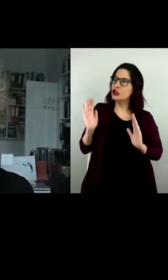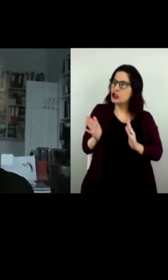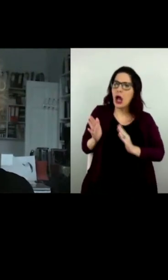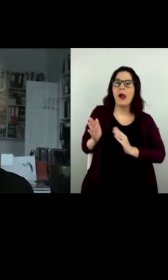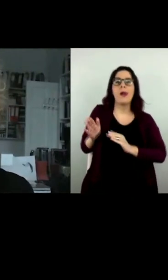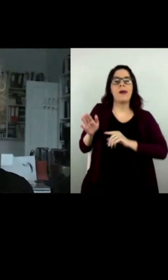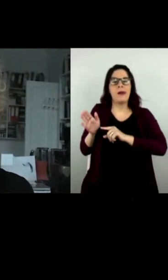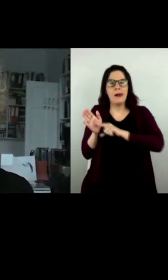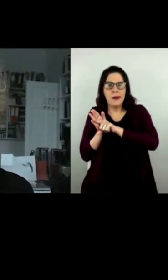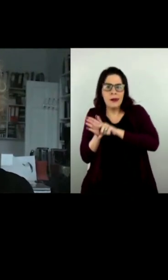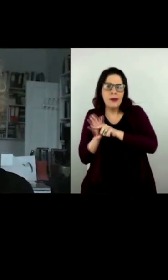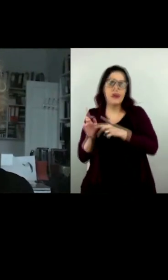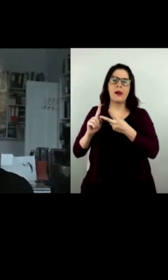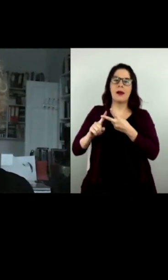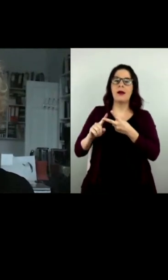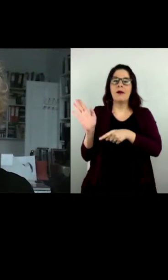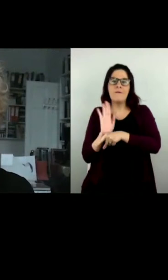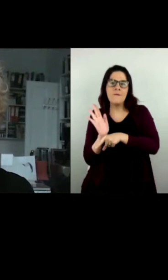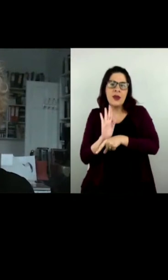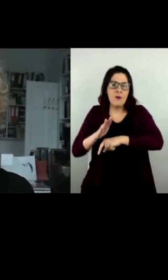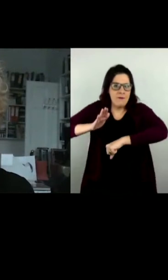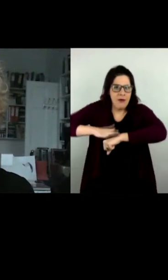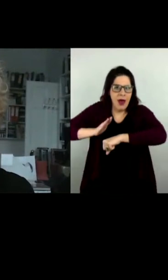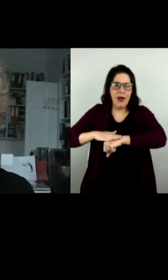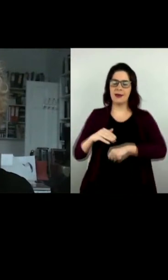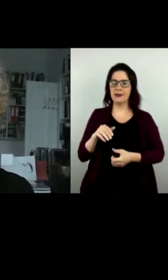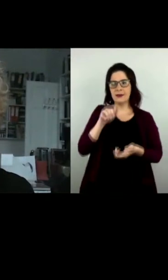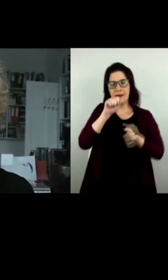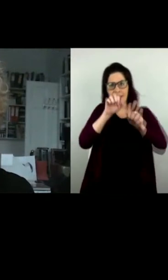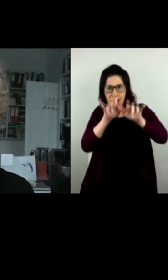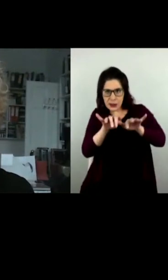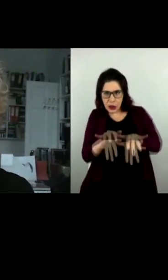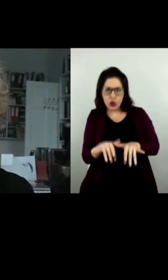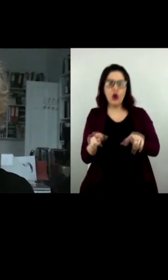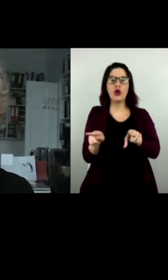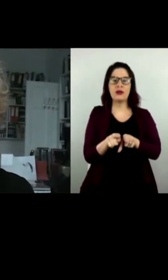writer, a curator, and a world pilgrim.